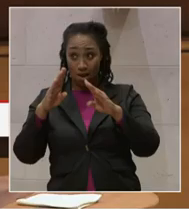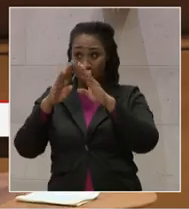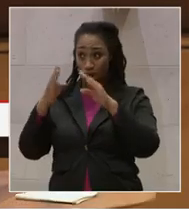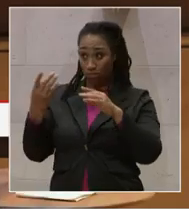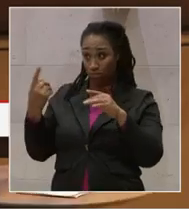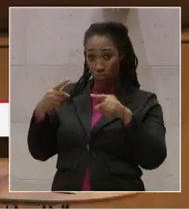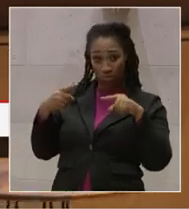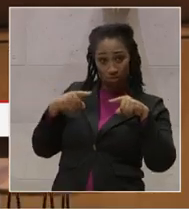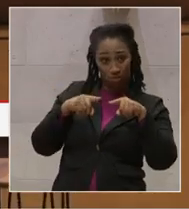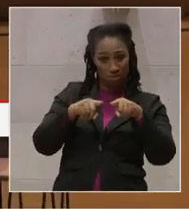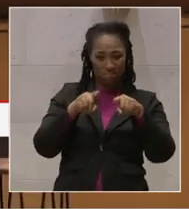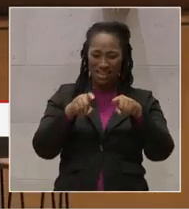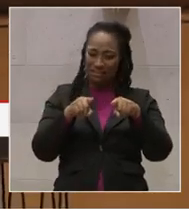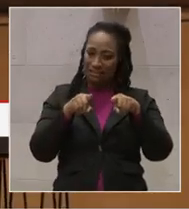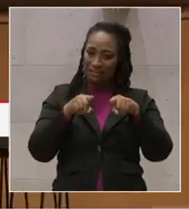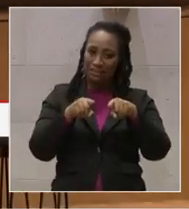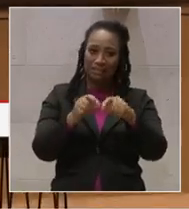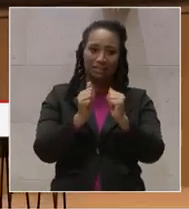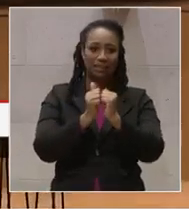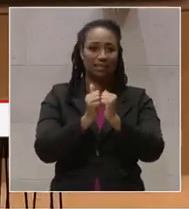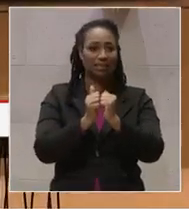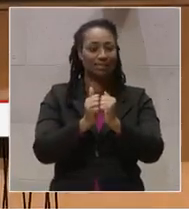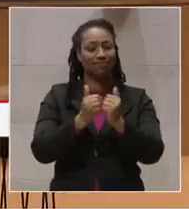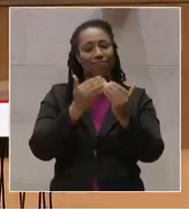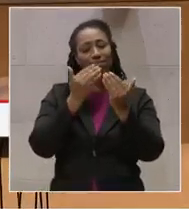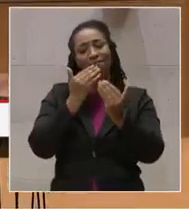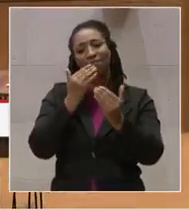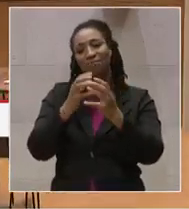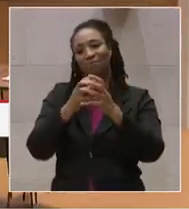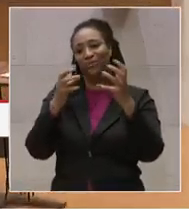great rest of your day.